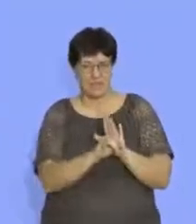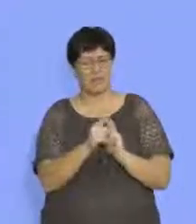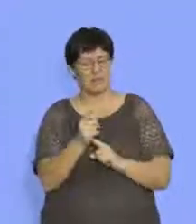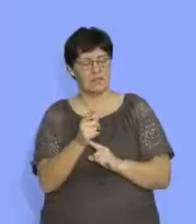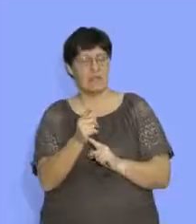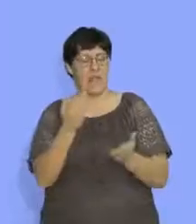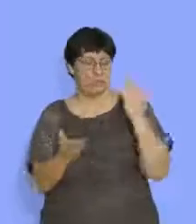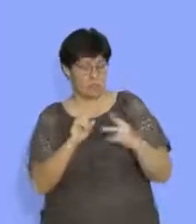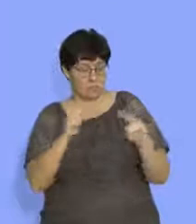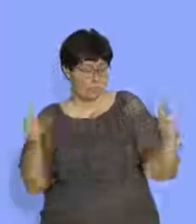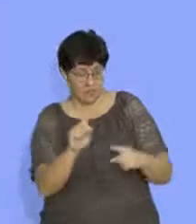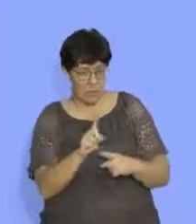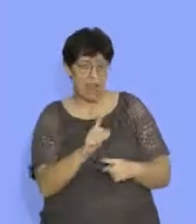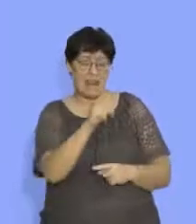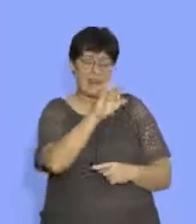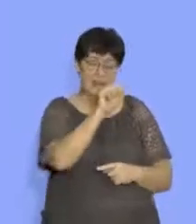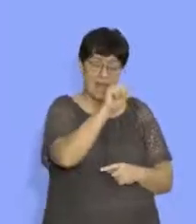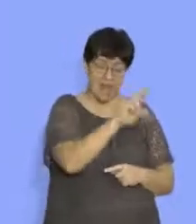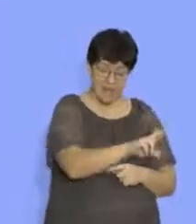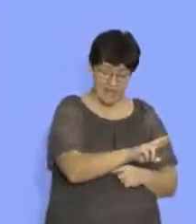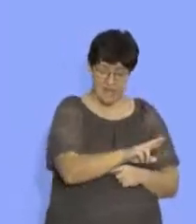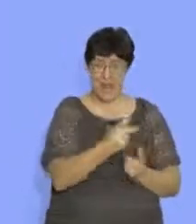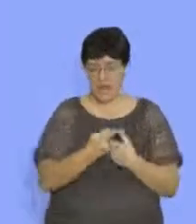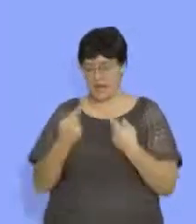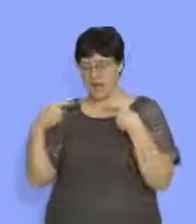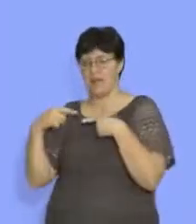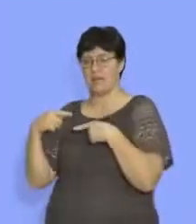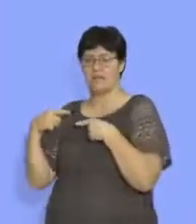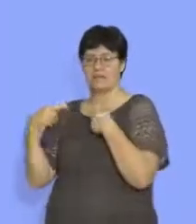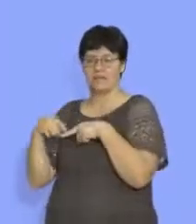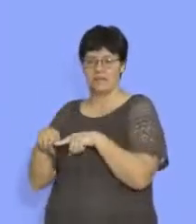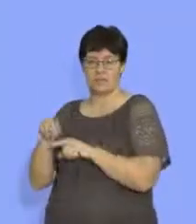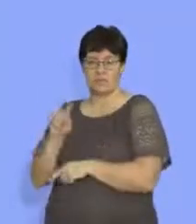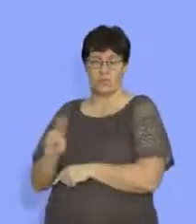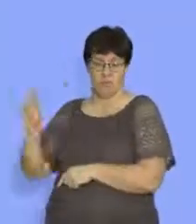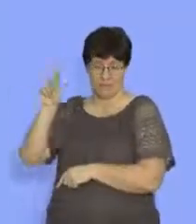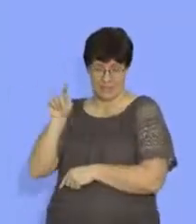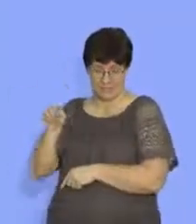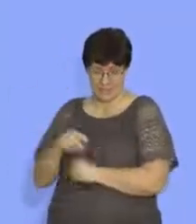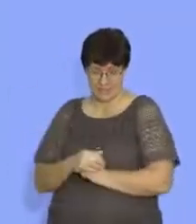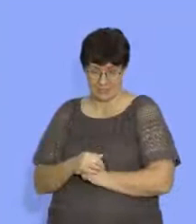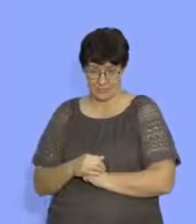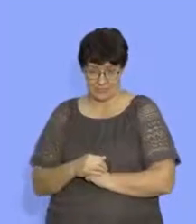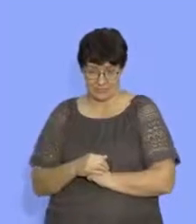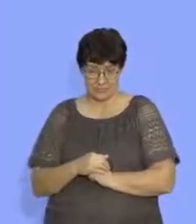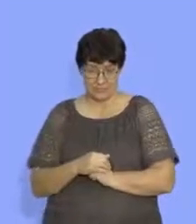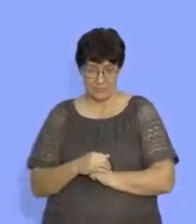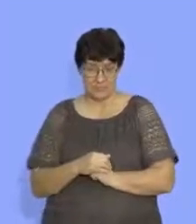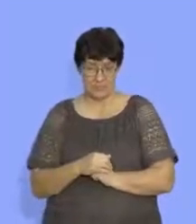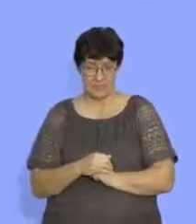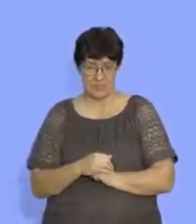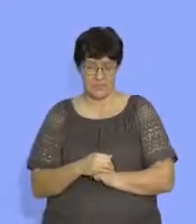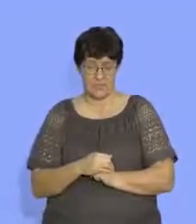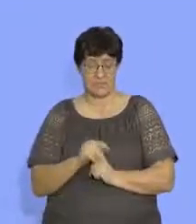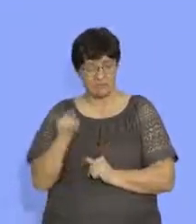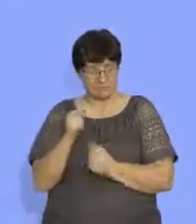is identify the type of equation. Remember, there is linear, right? And there is also quadratic. That's the